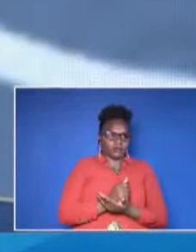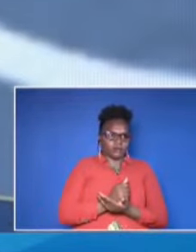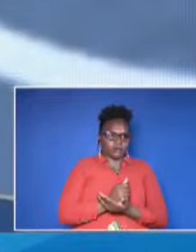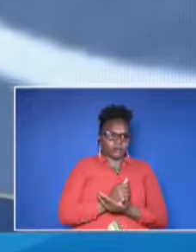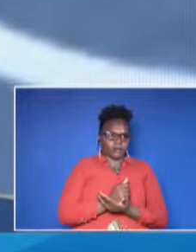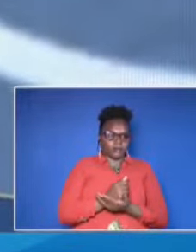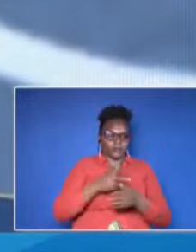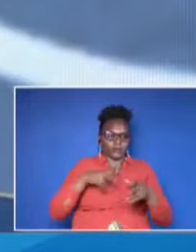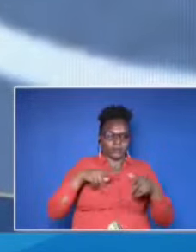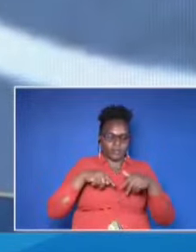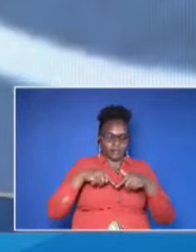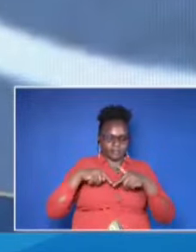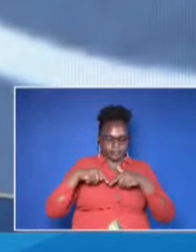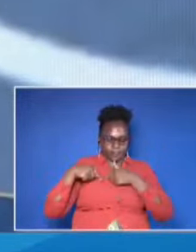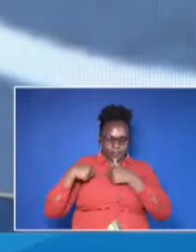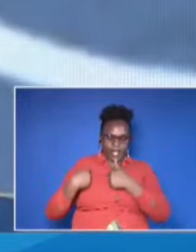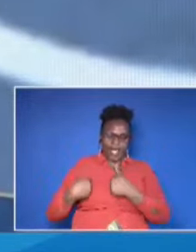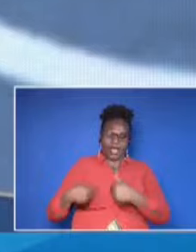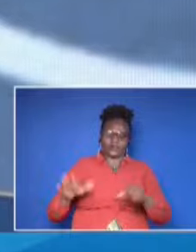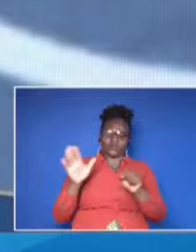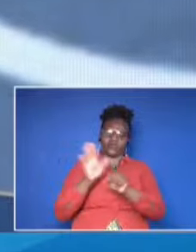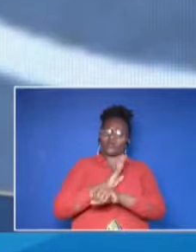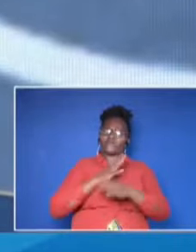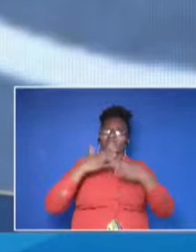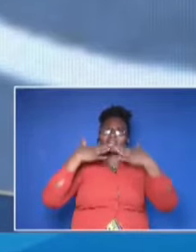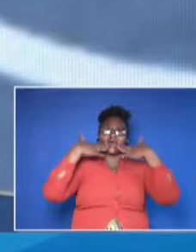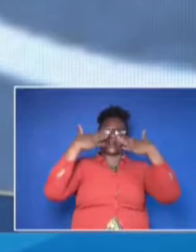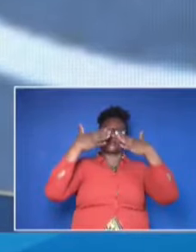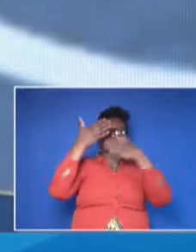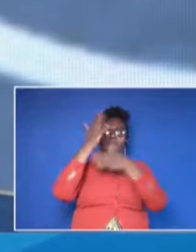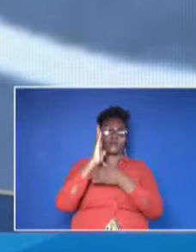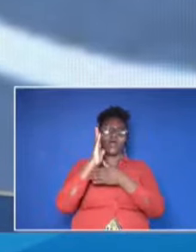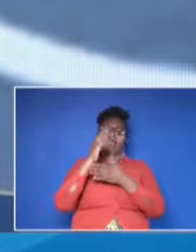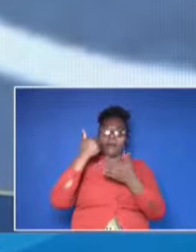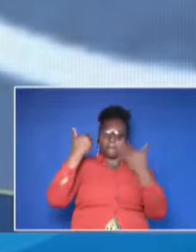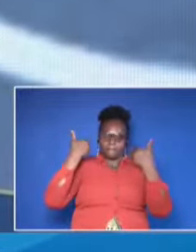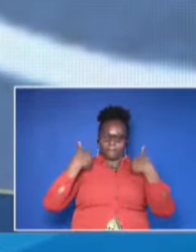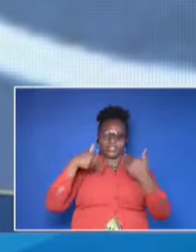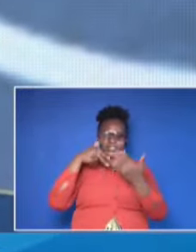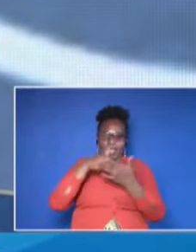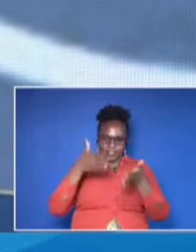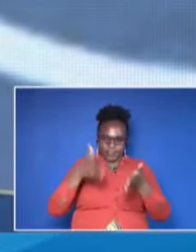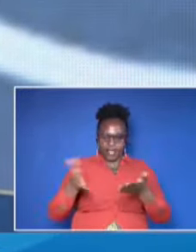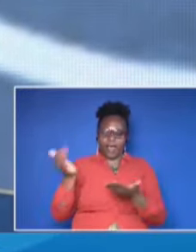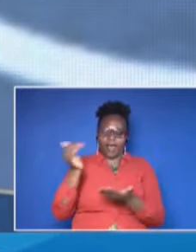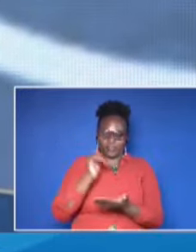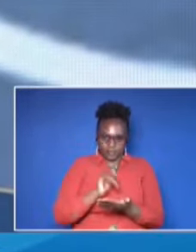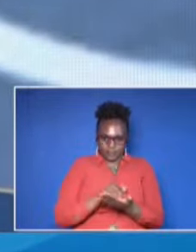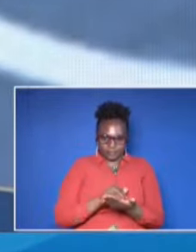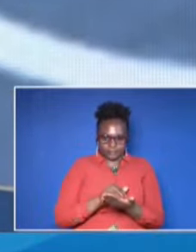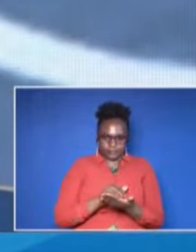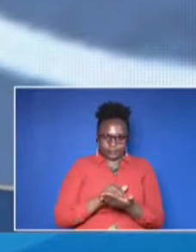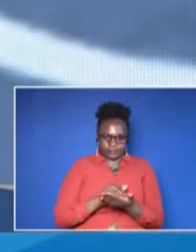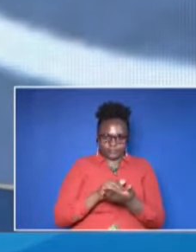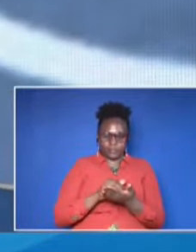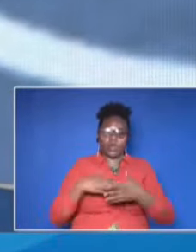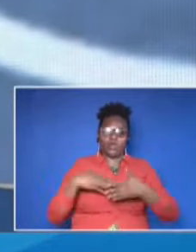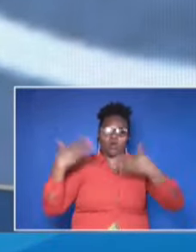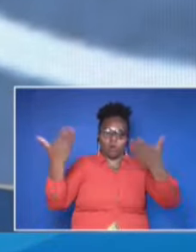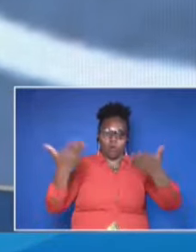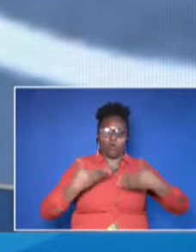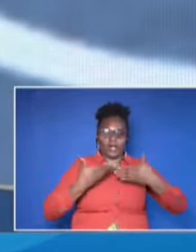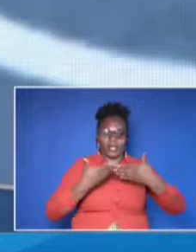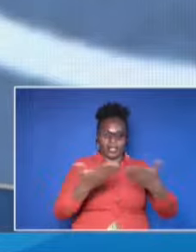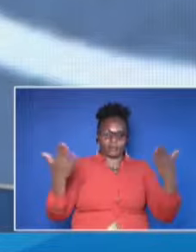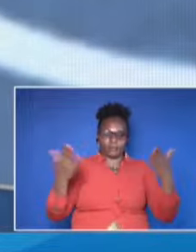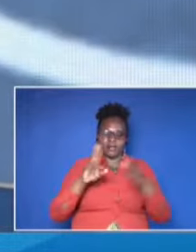gratitude to God I stand Here Again to welcome all of